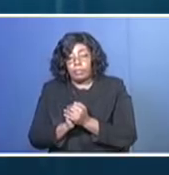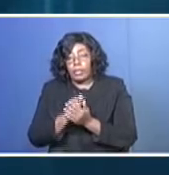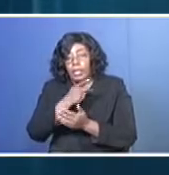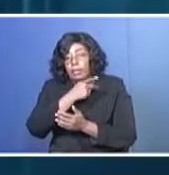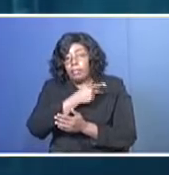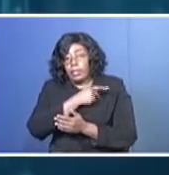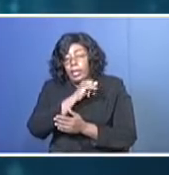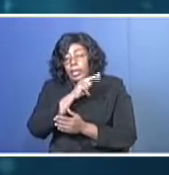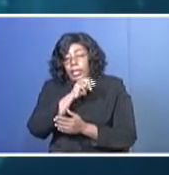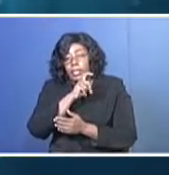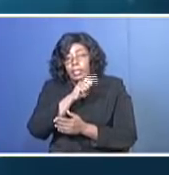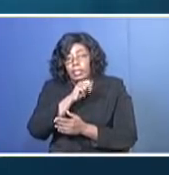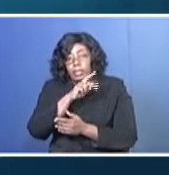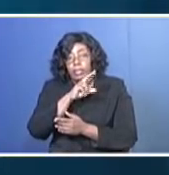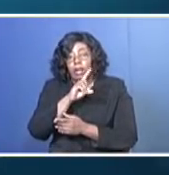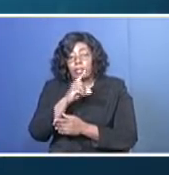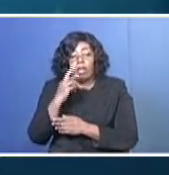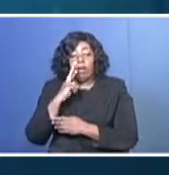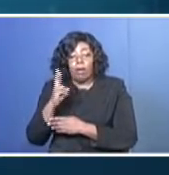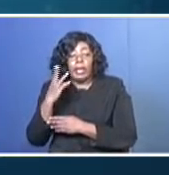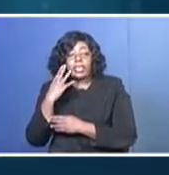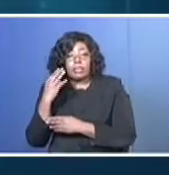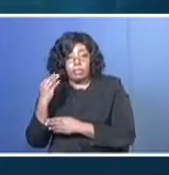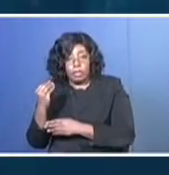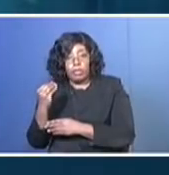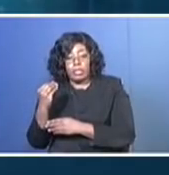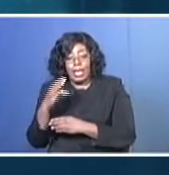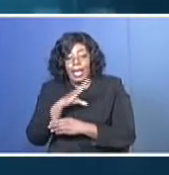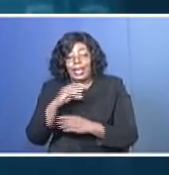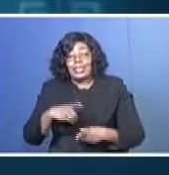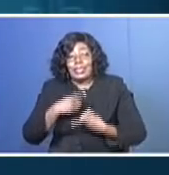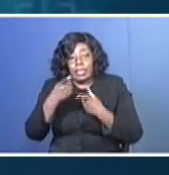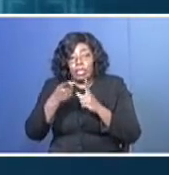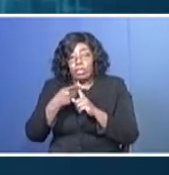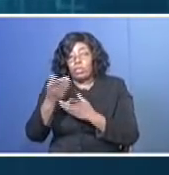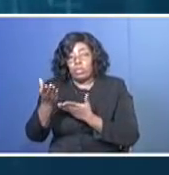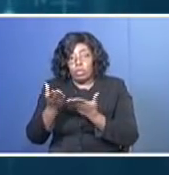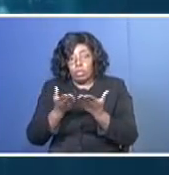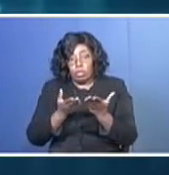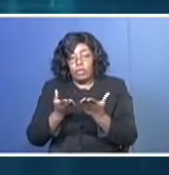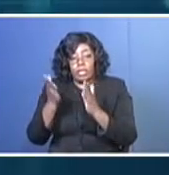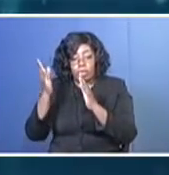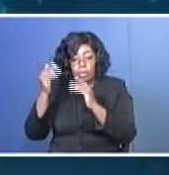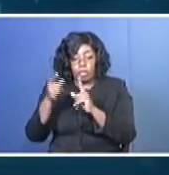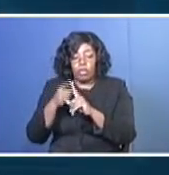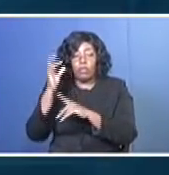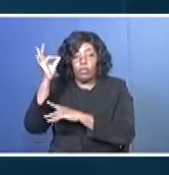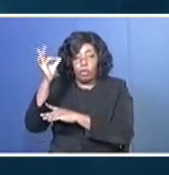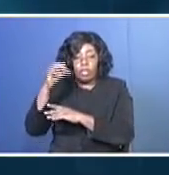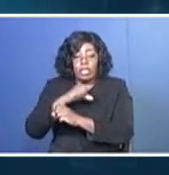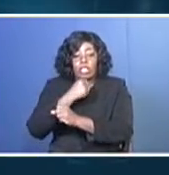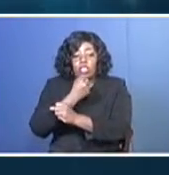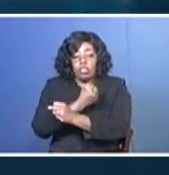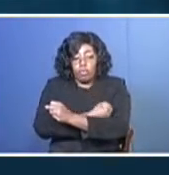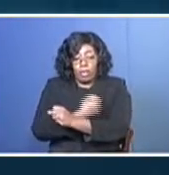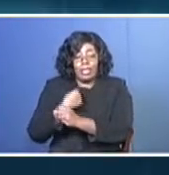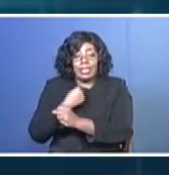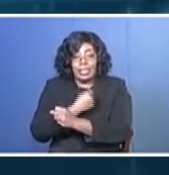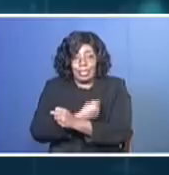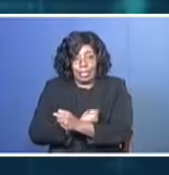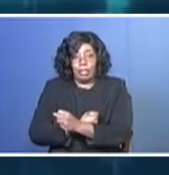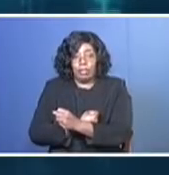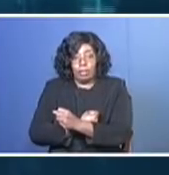Barnett Ellis's experience, perspective, and dedication to service is expected to further strengthen the Senate and help shape